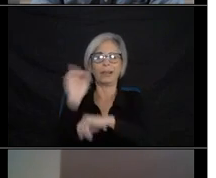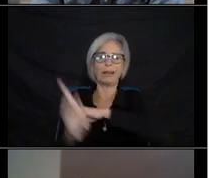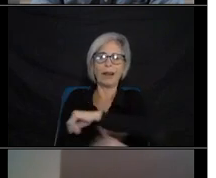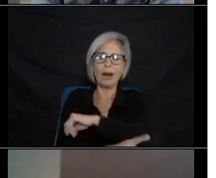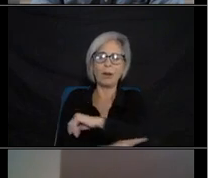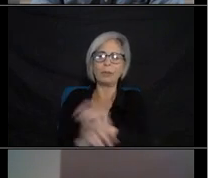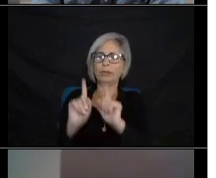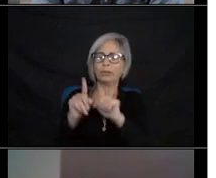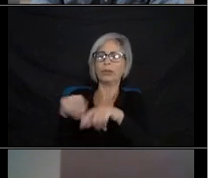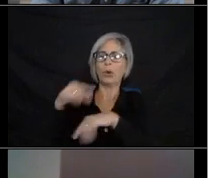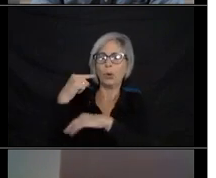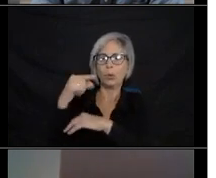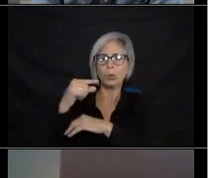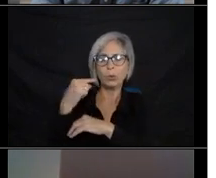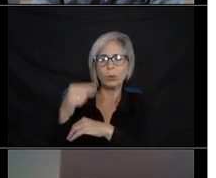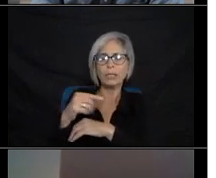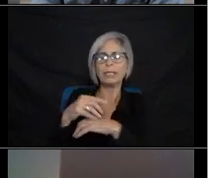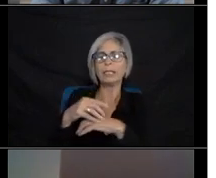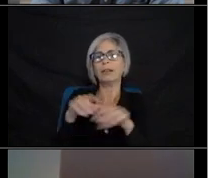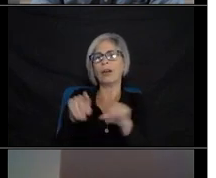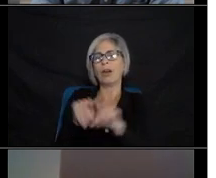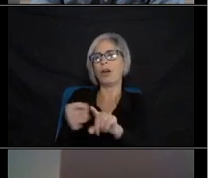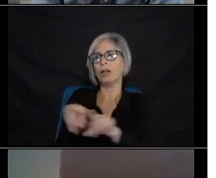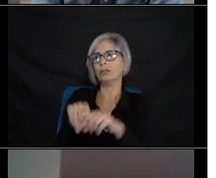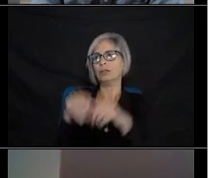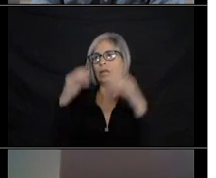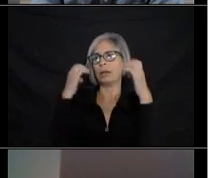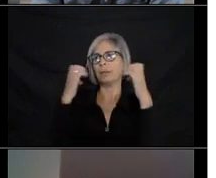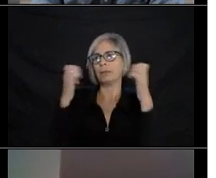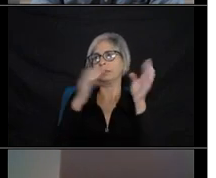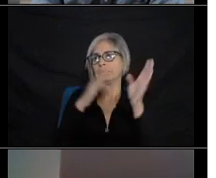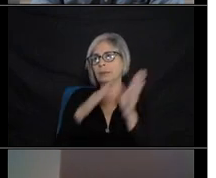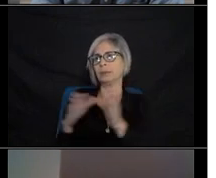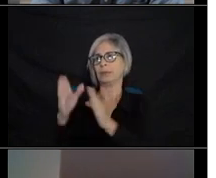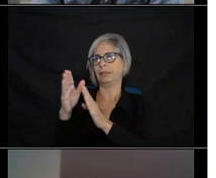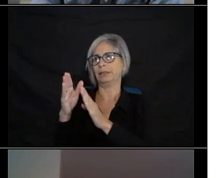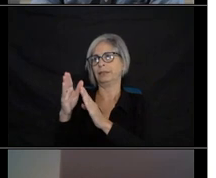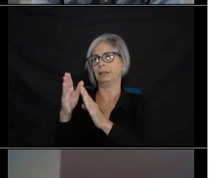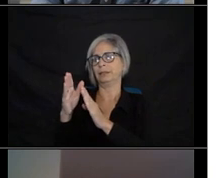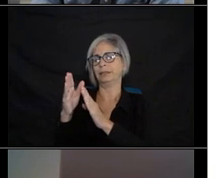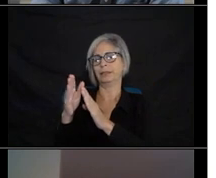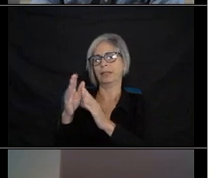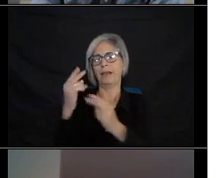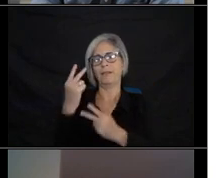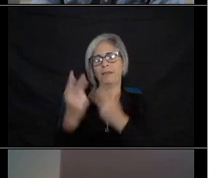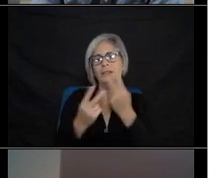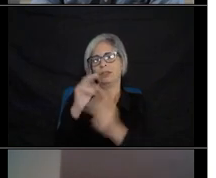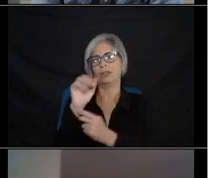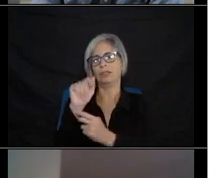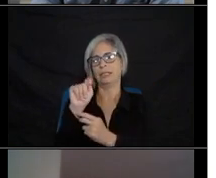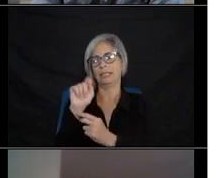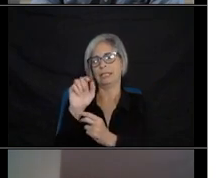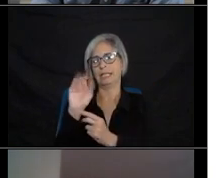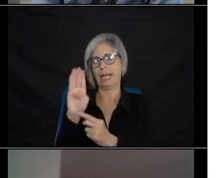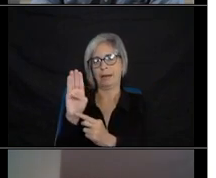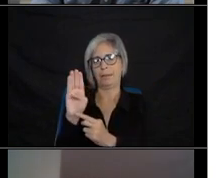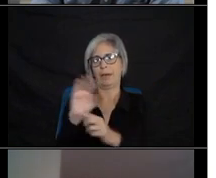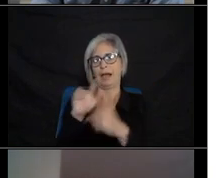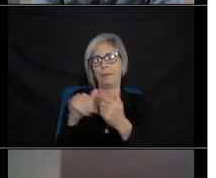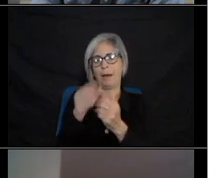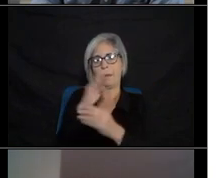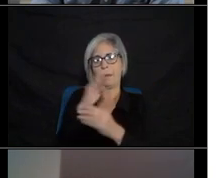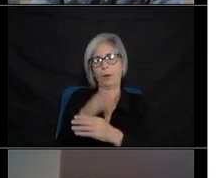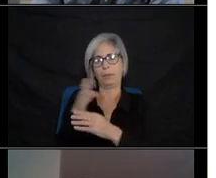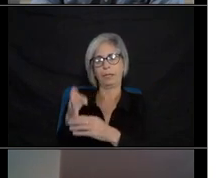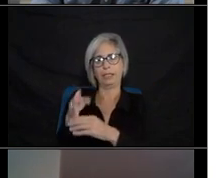Green, as Rebecca just mentioned, and then emergency preparedness. We have a visitors tab that gets you around. It gives you a little information about Boynton Beach, art